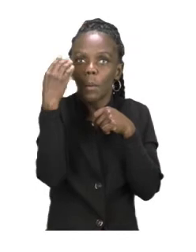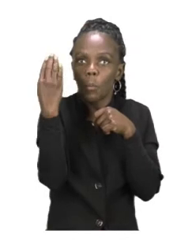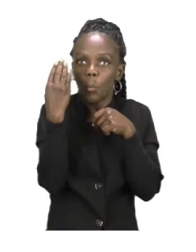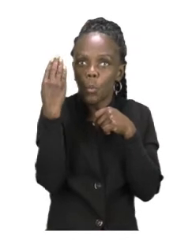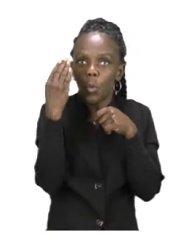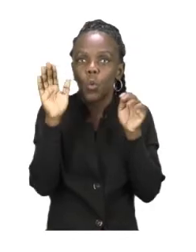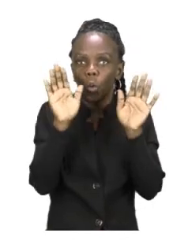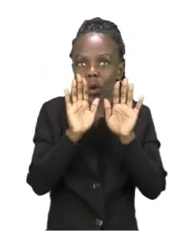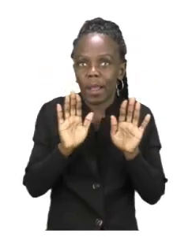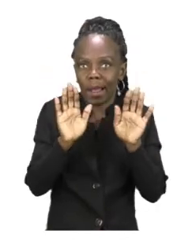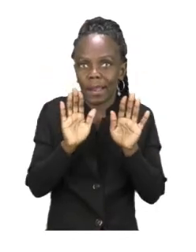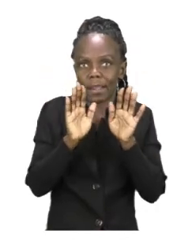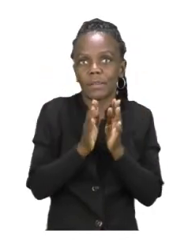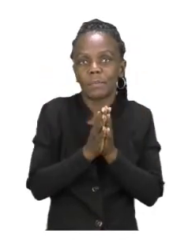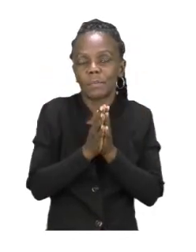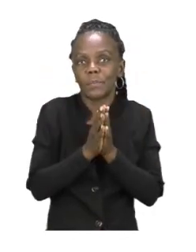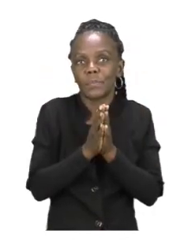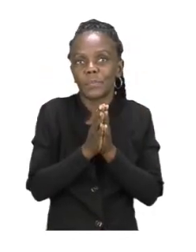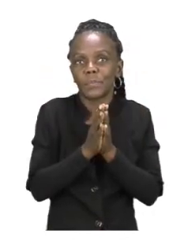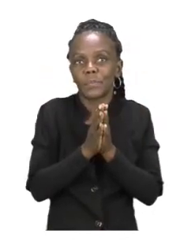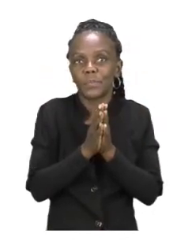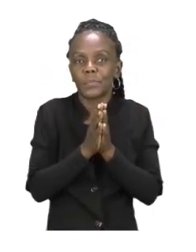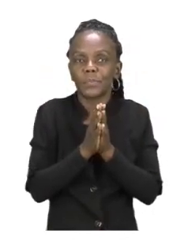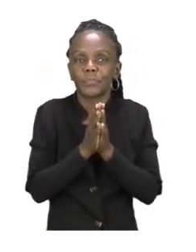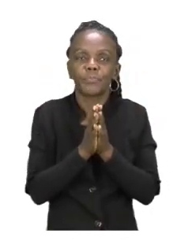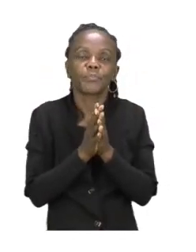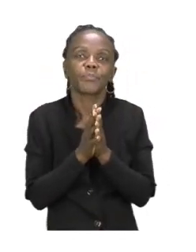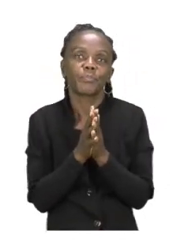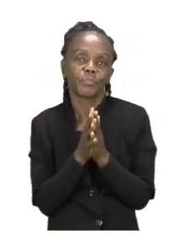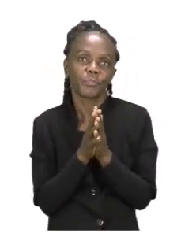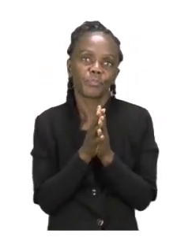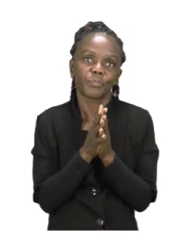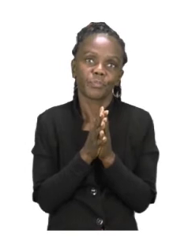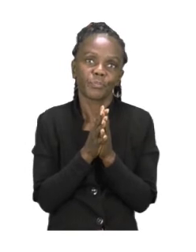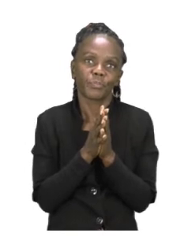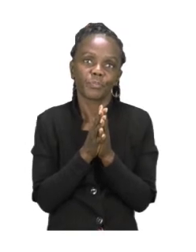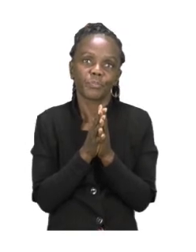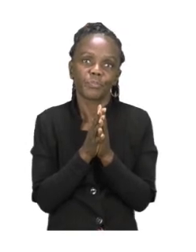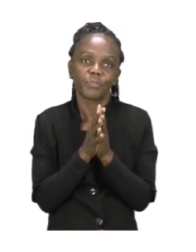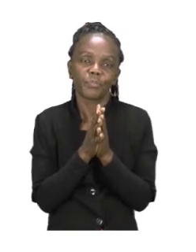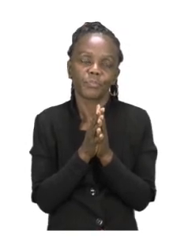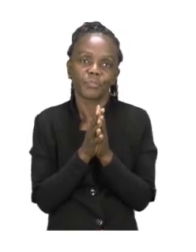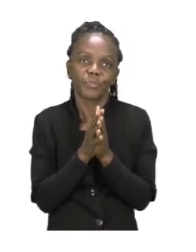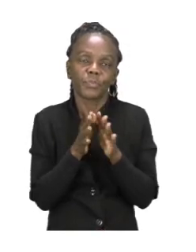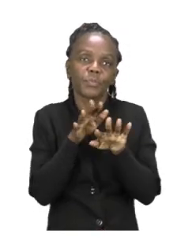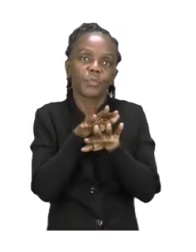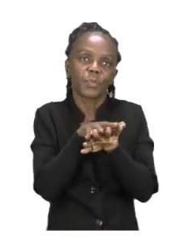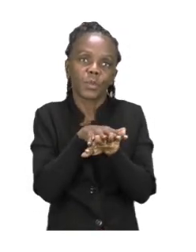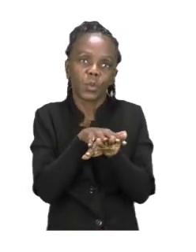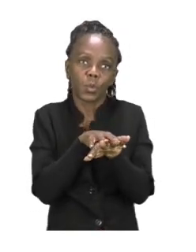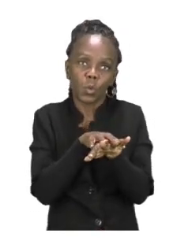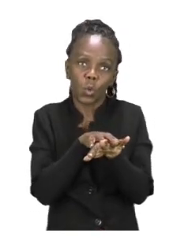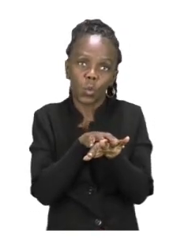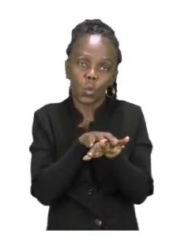for the below and then the red one for above. Take your time,